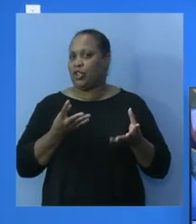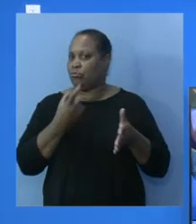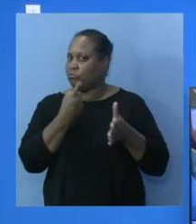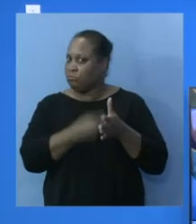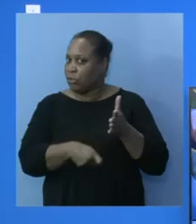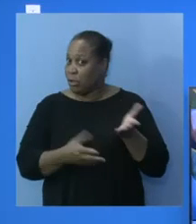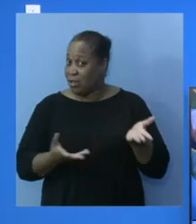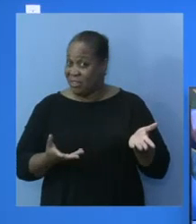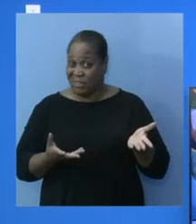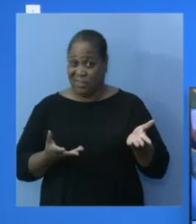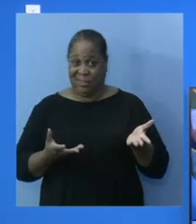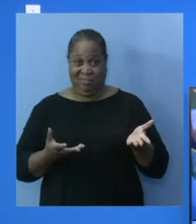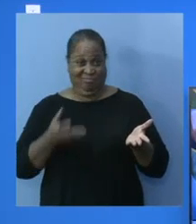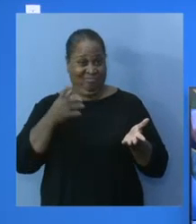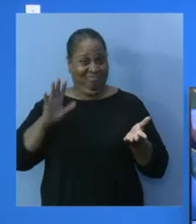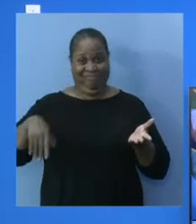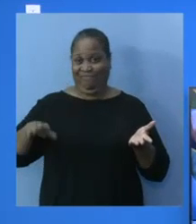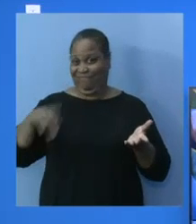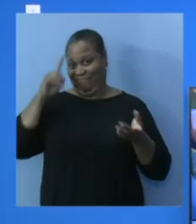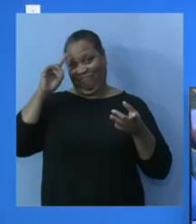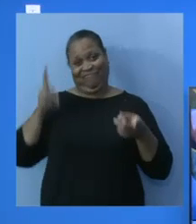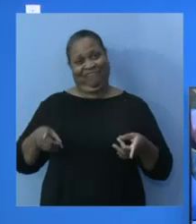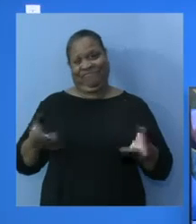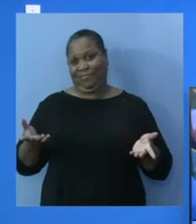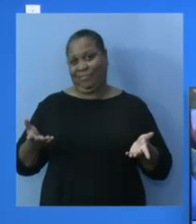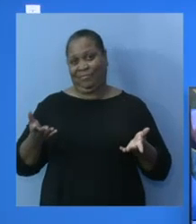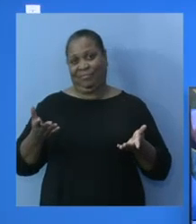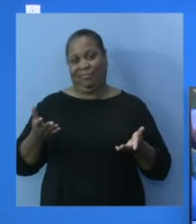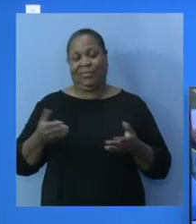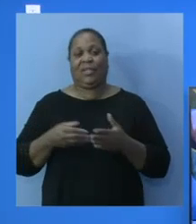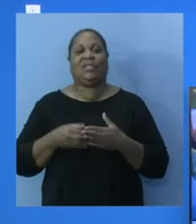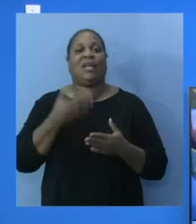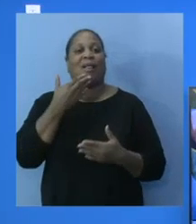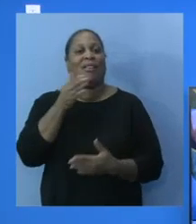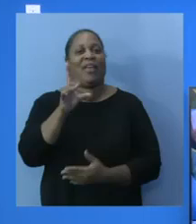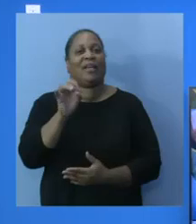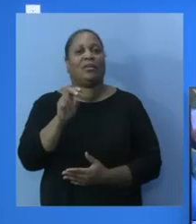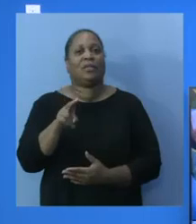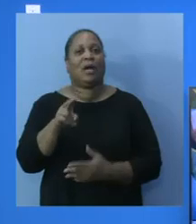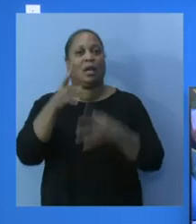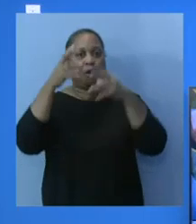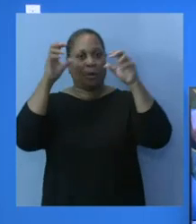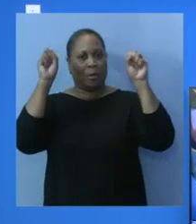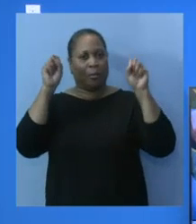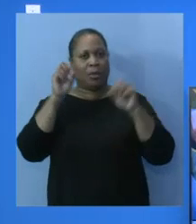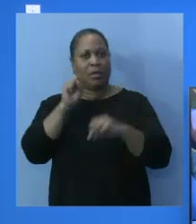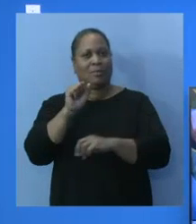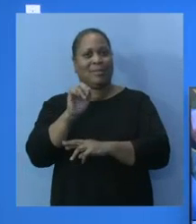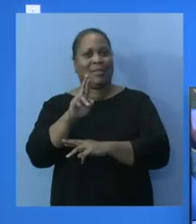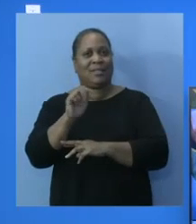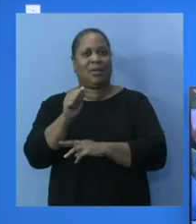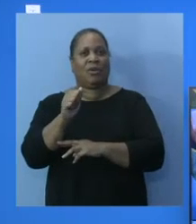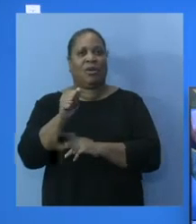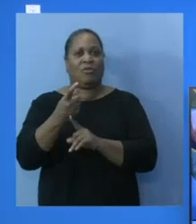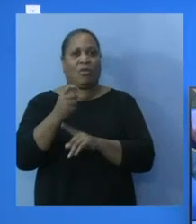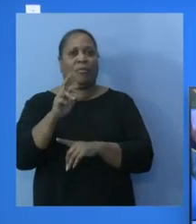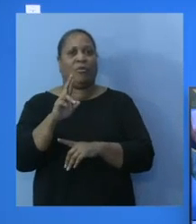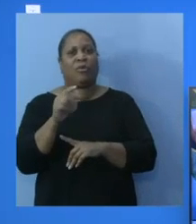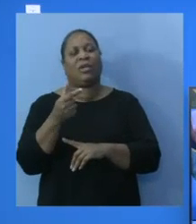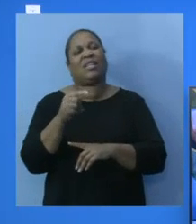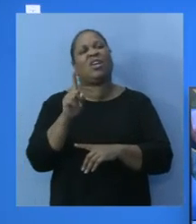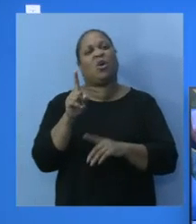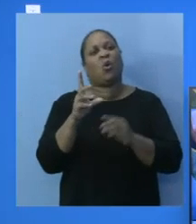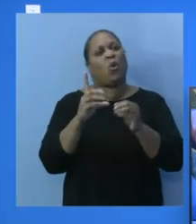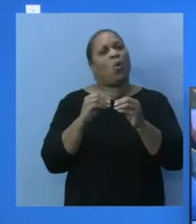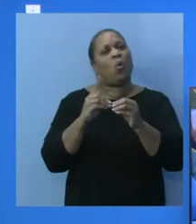charge Decisions residents have to not go? yet been finalized. Okay, thank you. Thank you, Don. Premier Sarah from the Gazette has one more question. Just one other